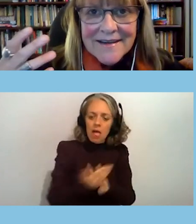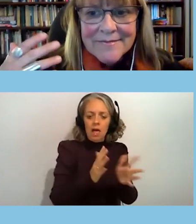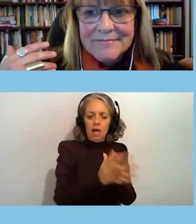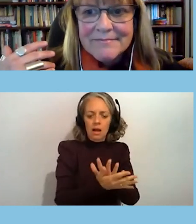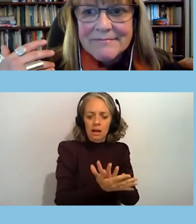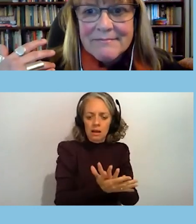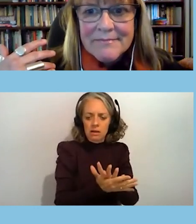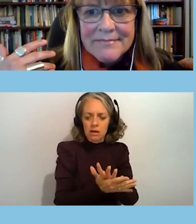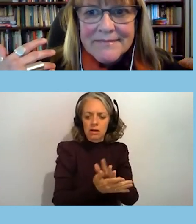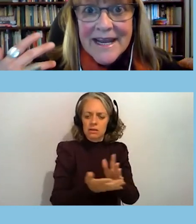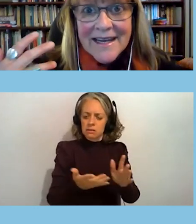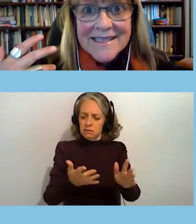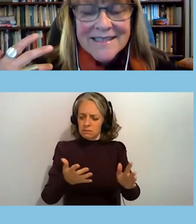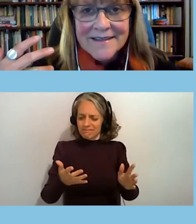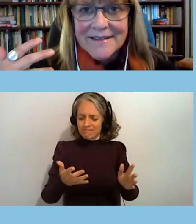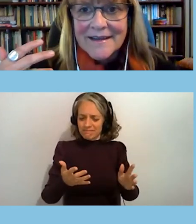it's